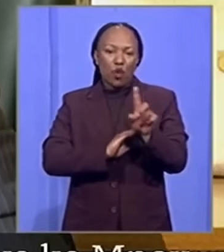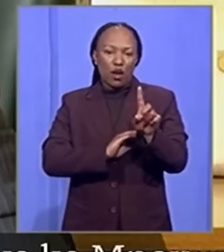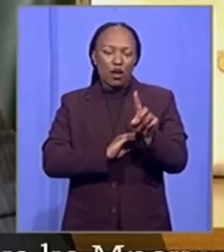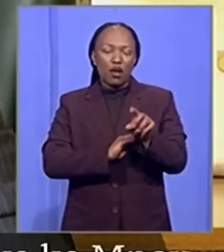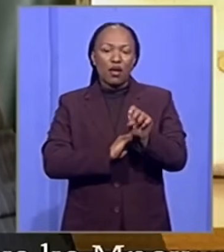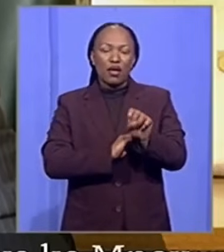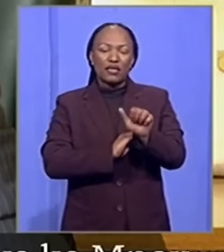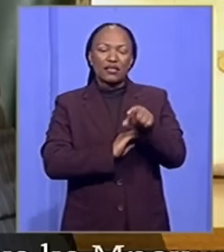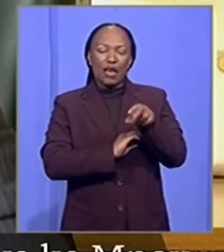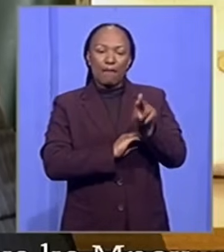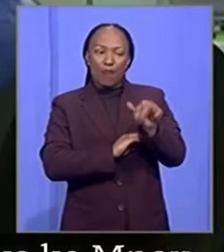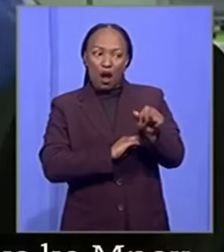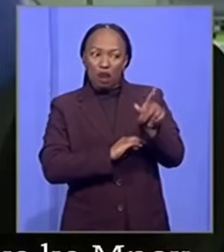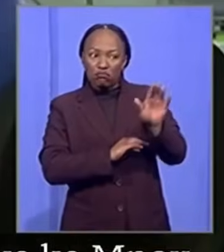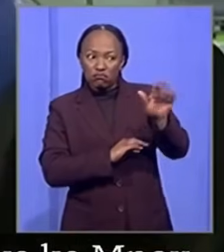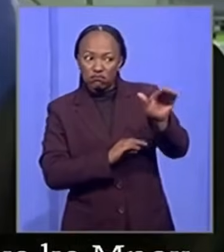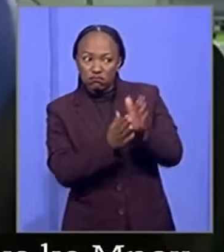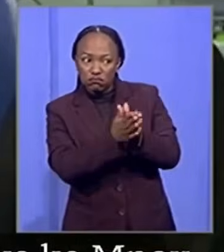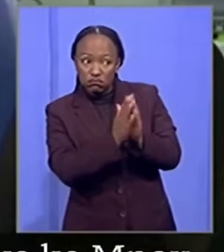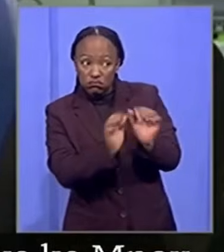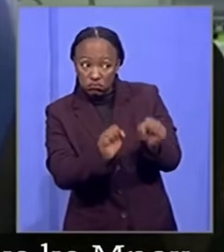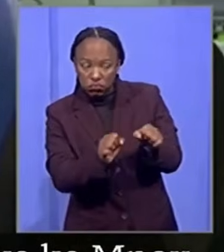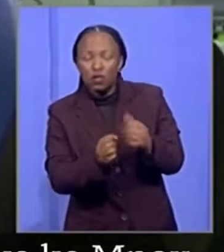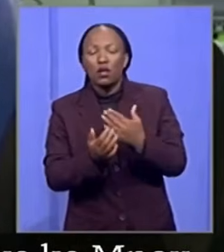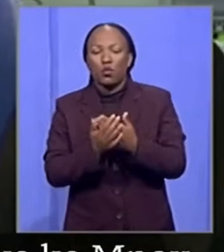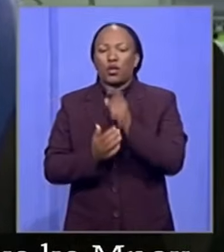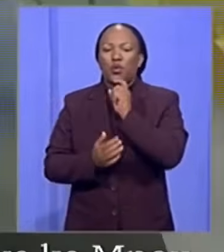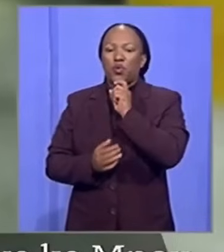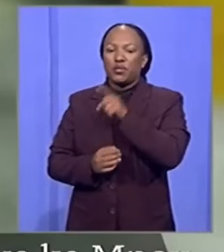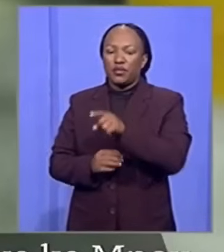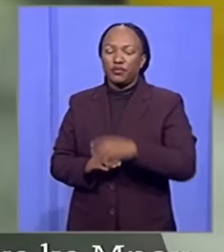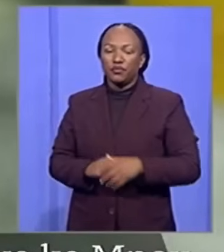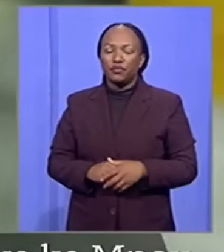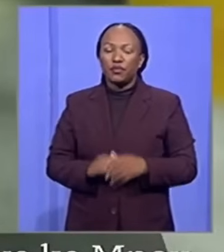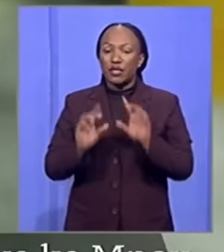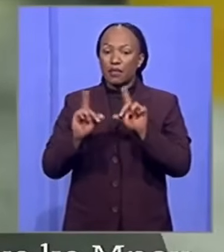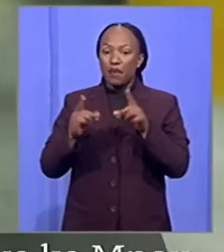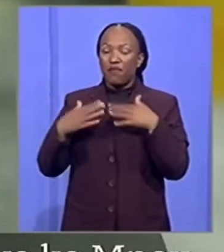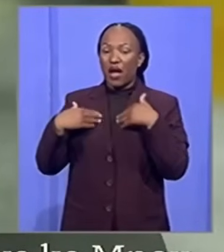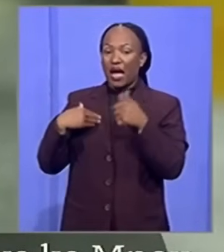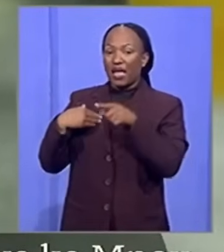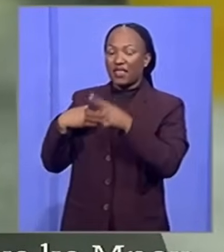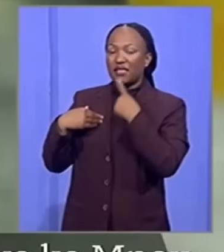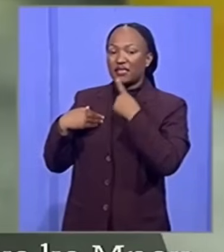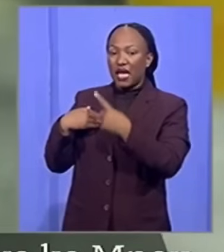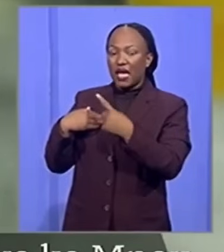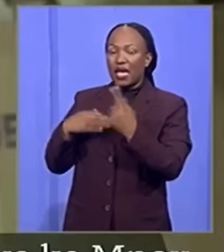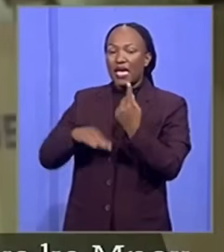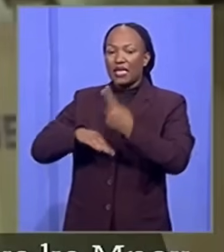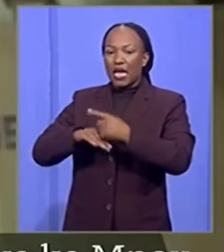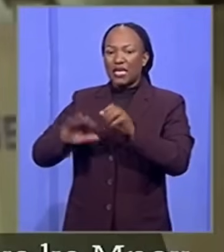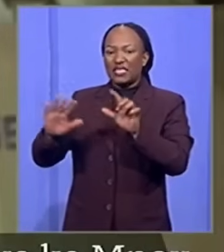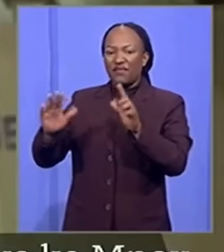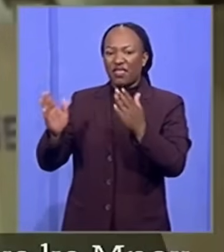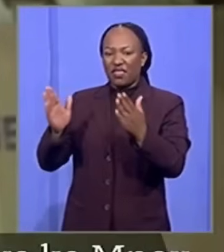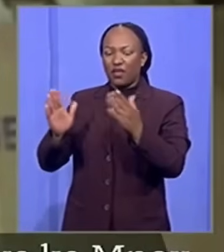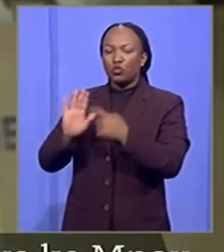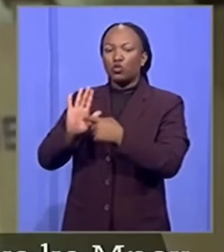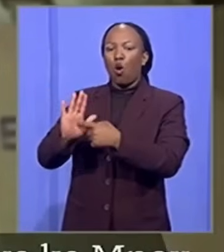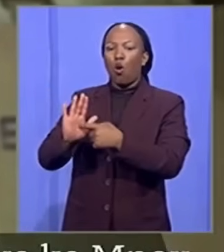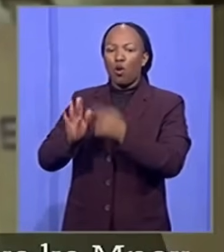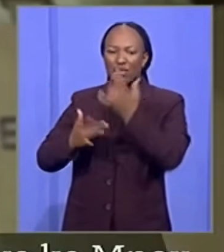allow that the drugs be used. Lefapha la bophelo le re ho nka matsatsi a supileng hore matshwao a